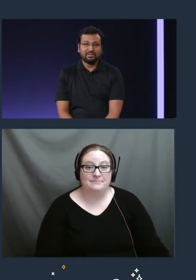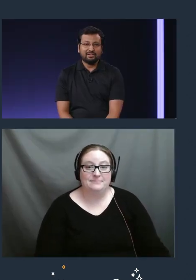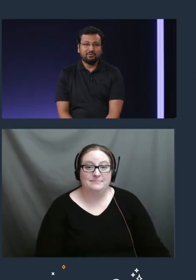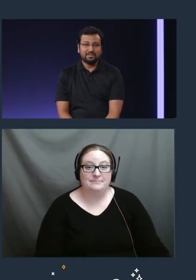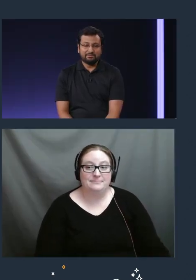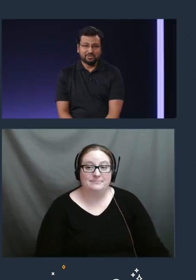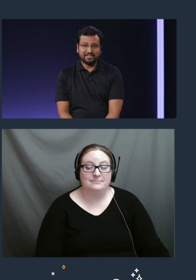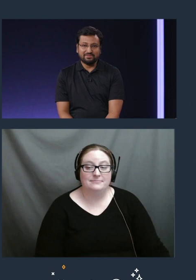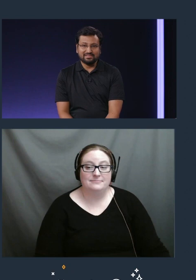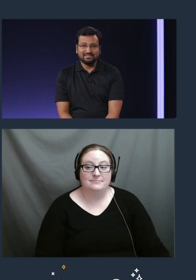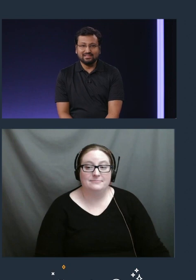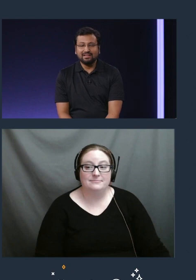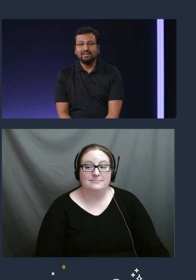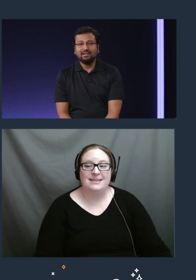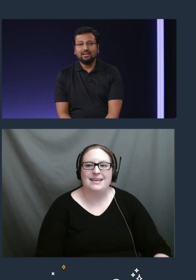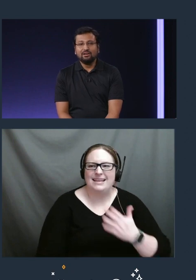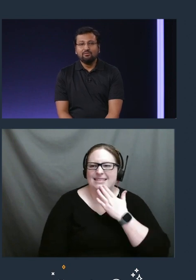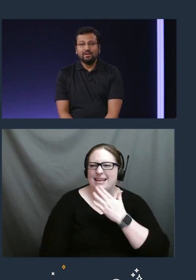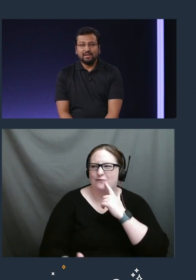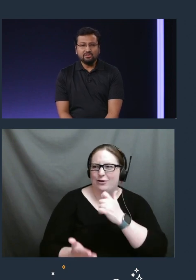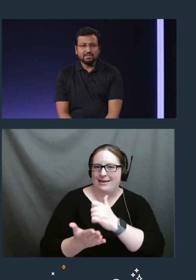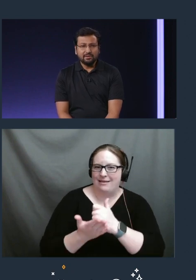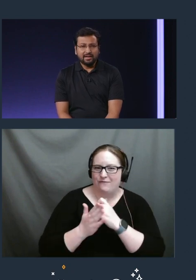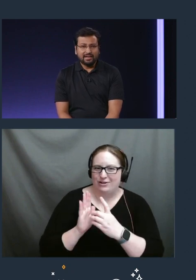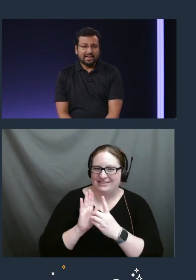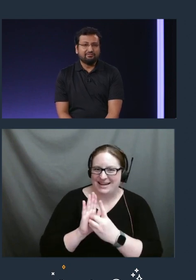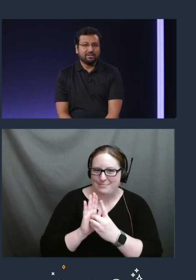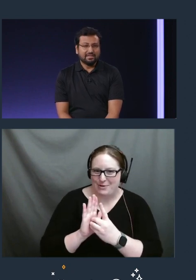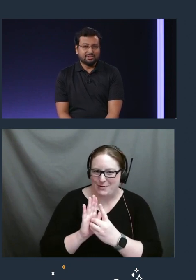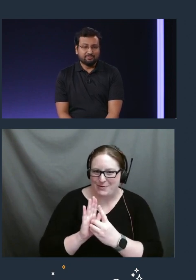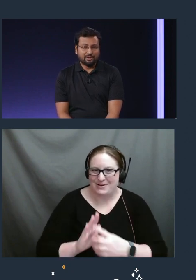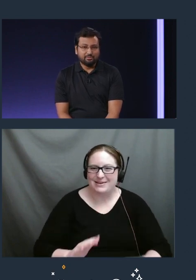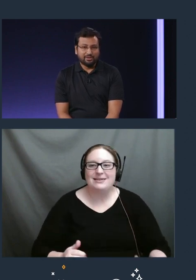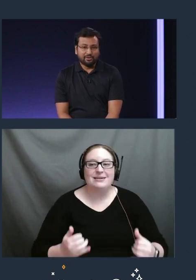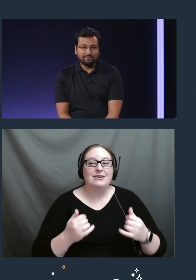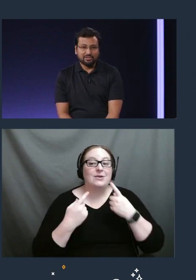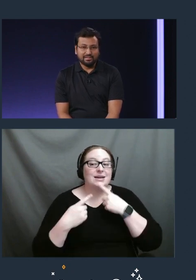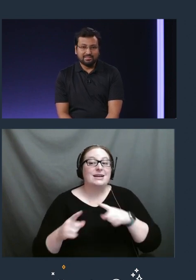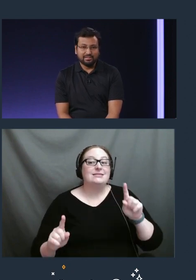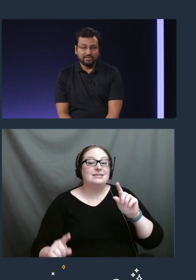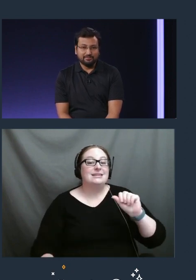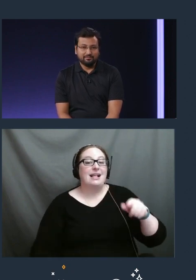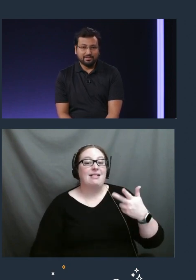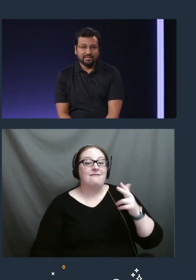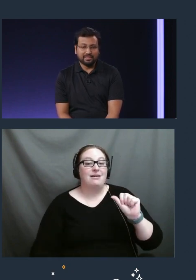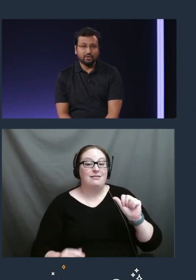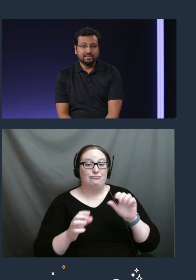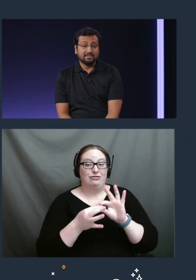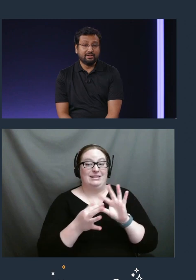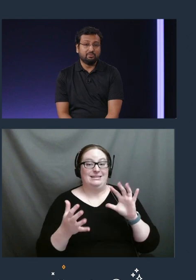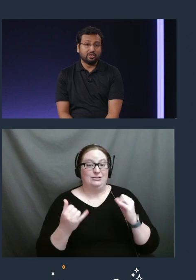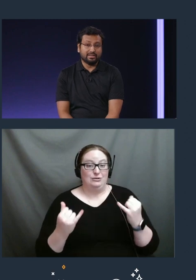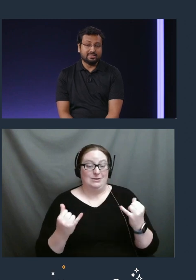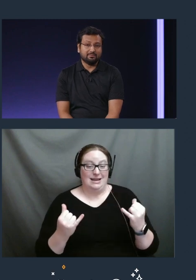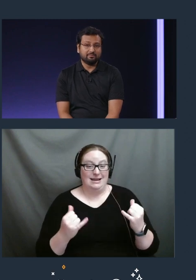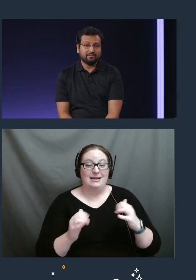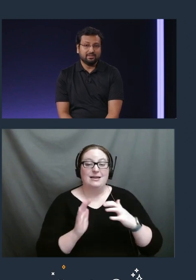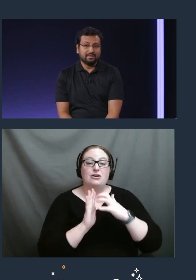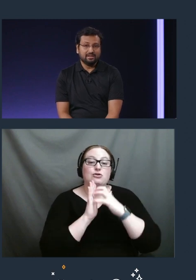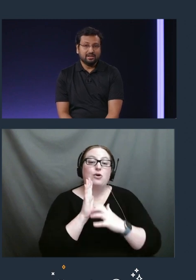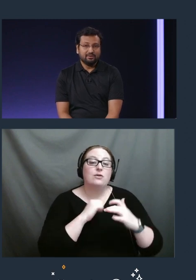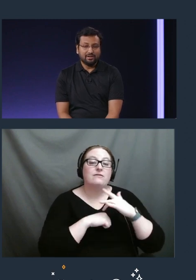Thanks for the helpful demo, James. We're announcing an alpha release of Mount Point for Amazon S3 today, and the code is available on